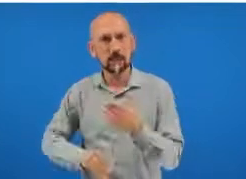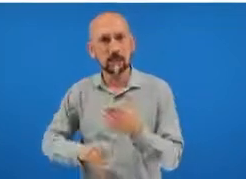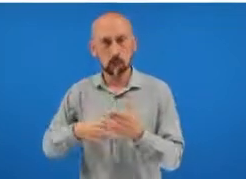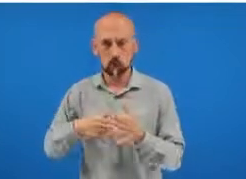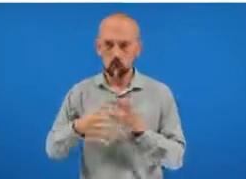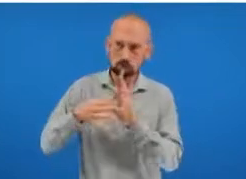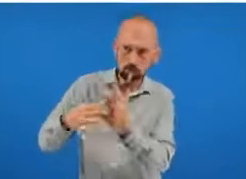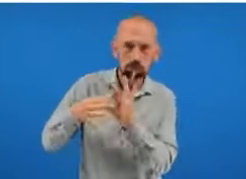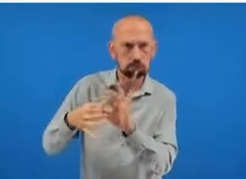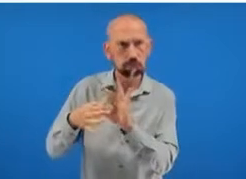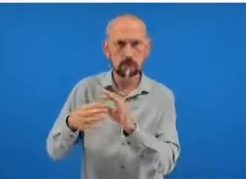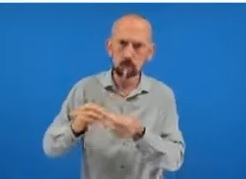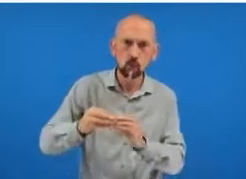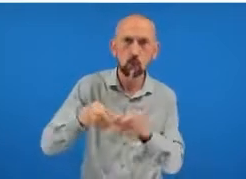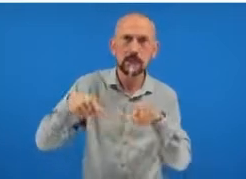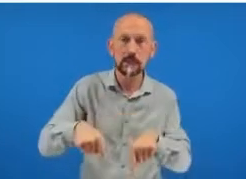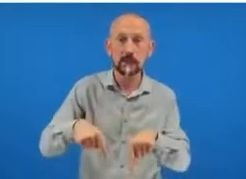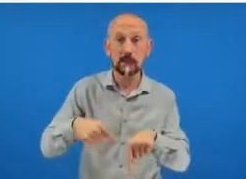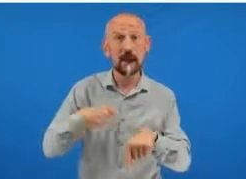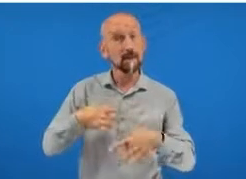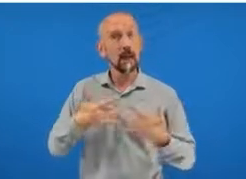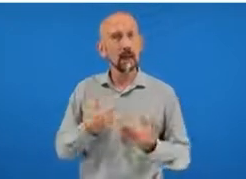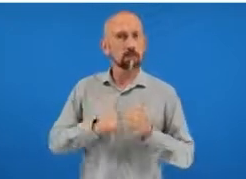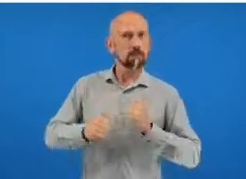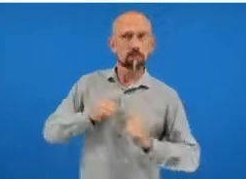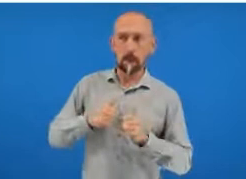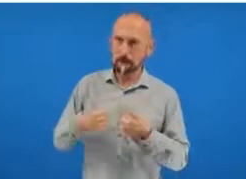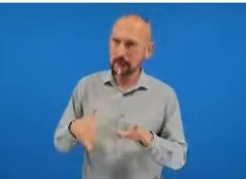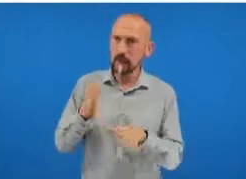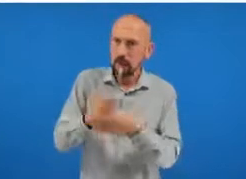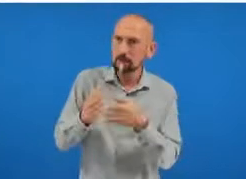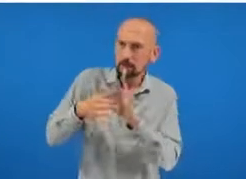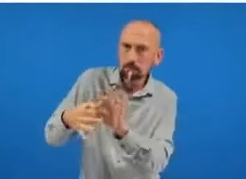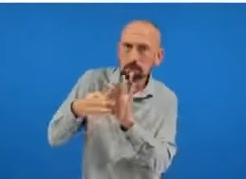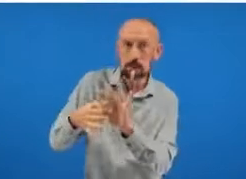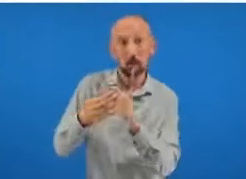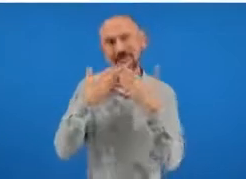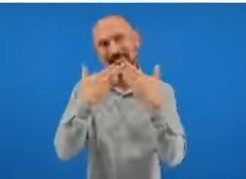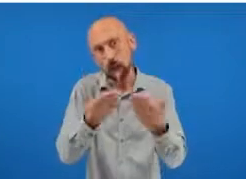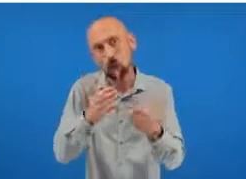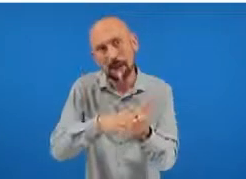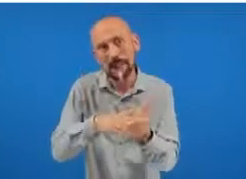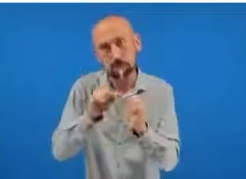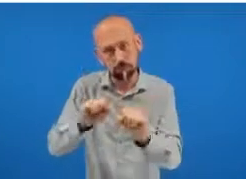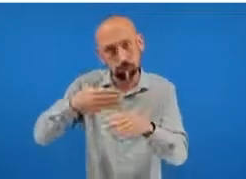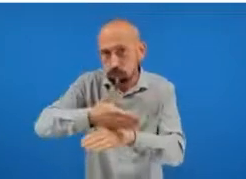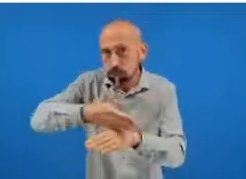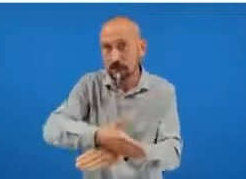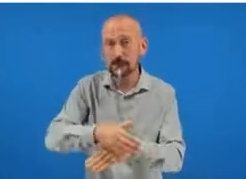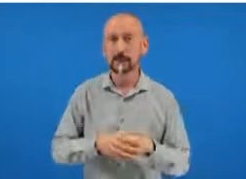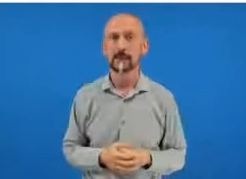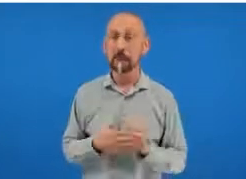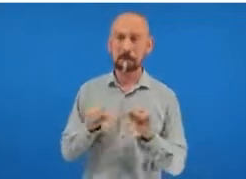feel honoured that we have co-produced, and thank you, Maggie, for all your hard work. It's been great, hasn't it? Really good.